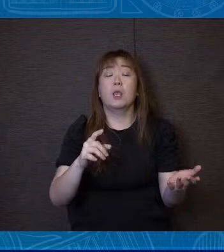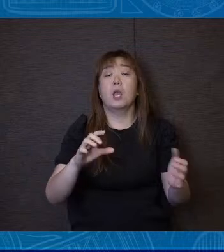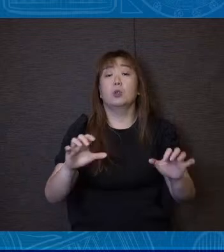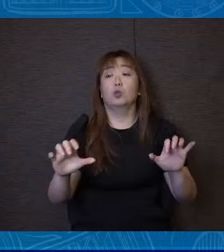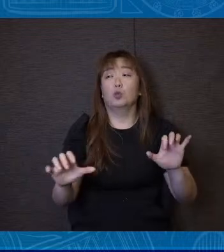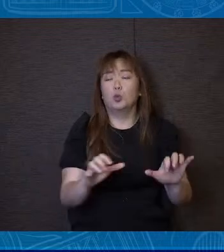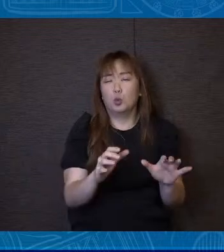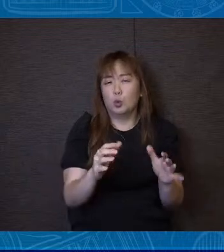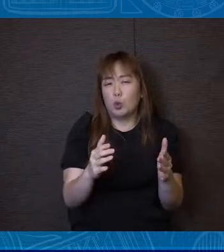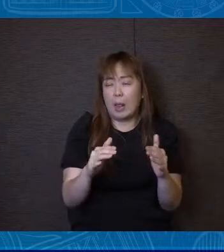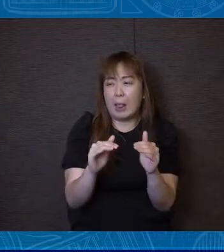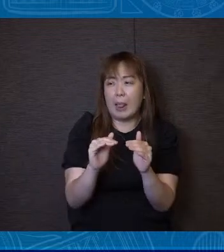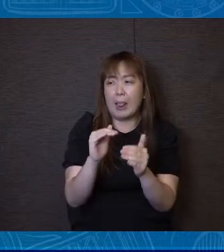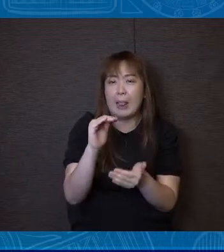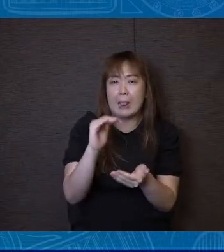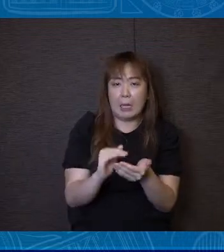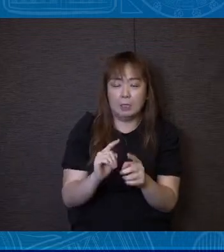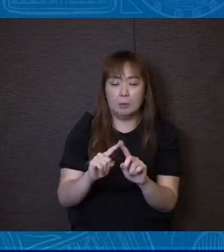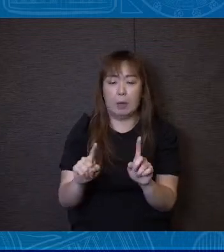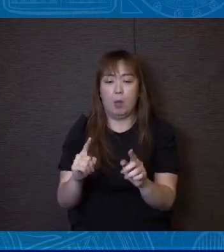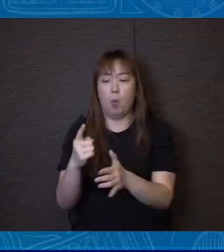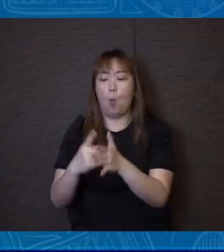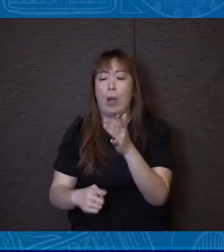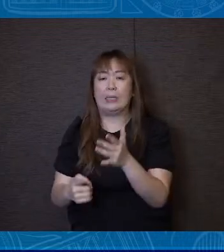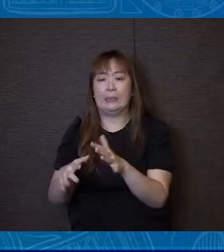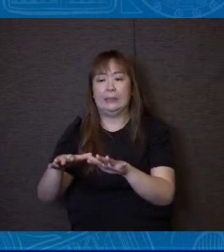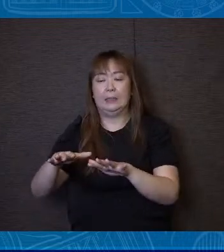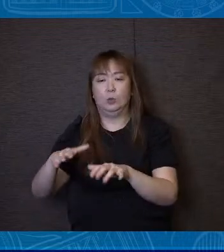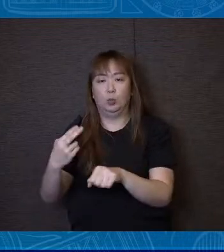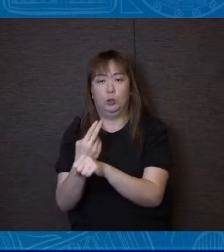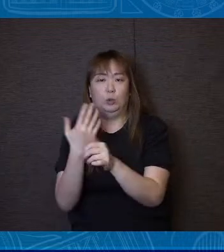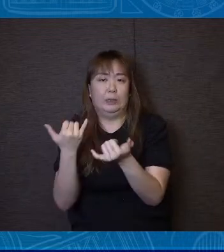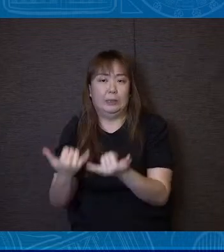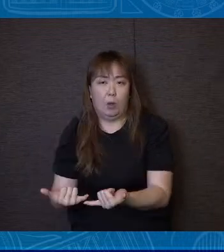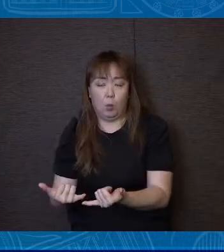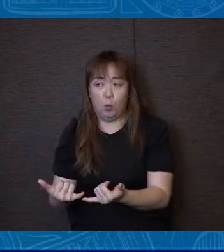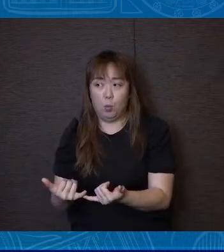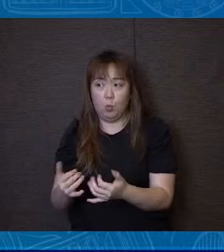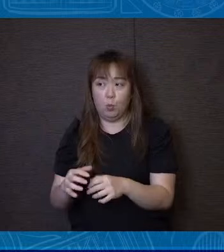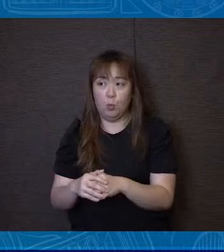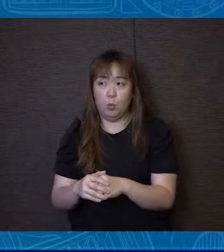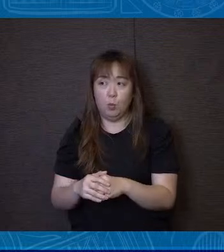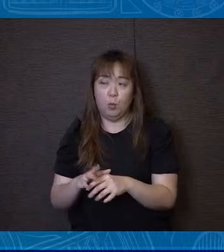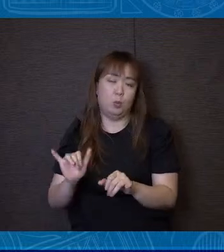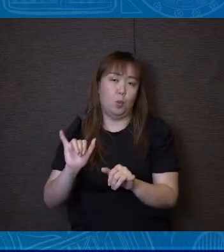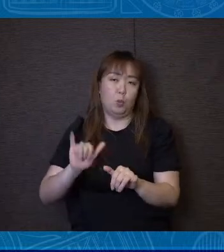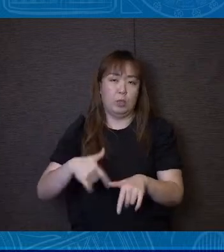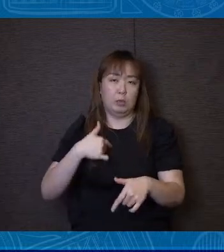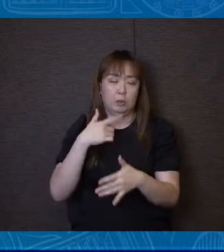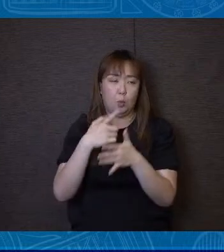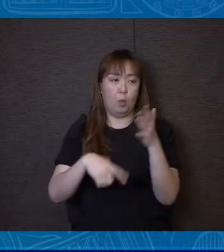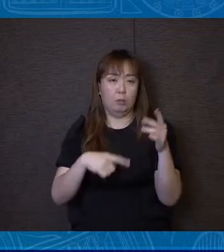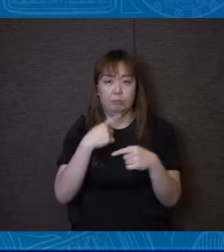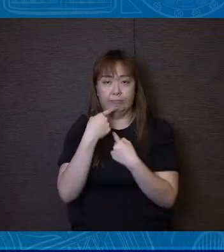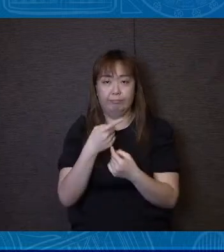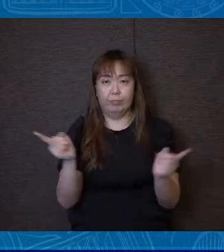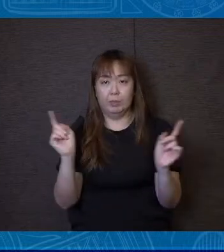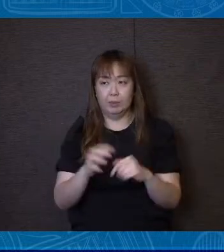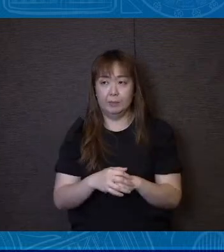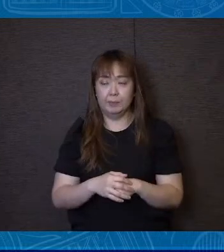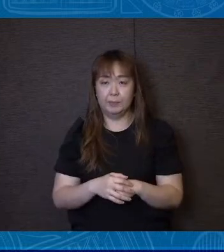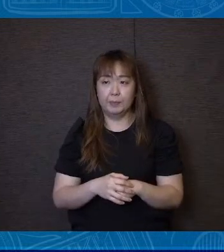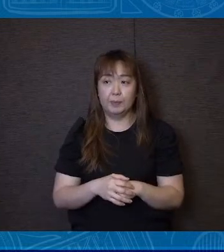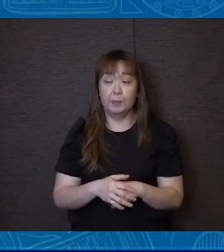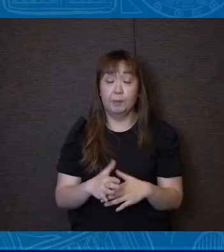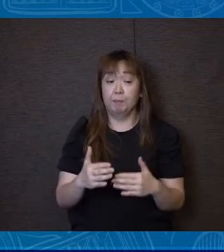maybe less, but with existing things in another way. So this is our line, we can say. Great, thank you.